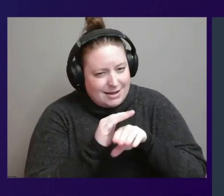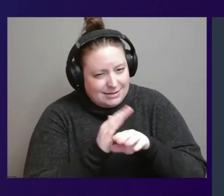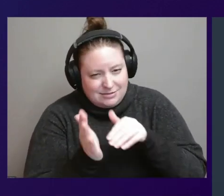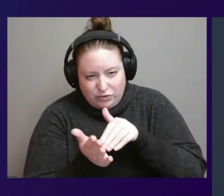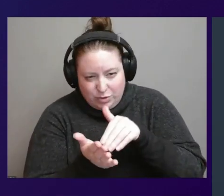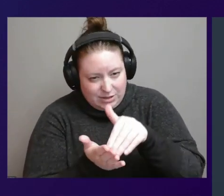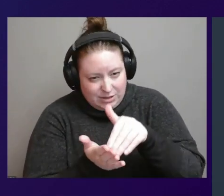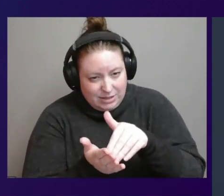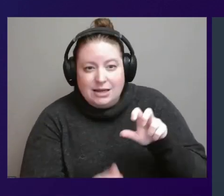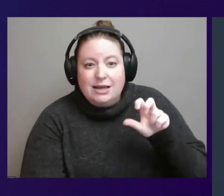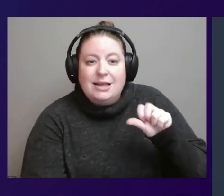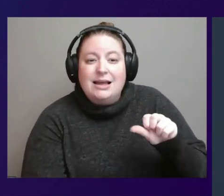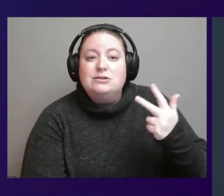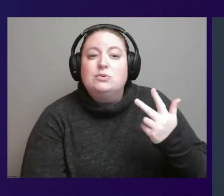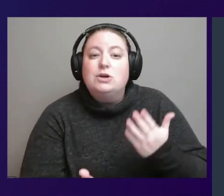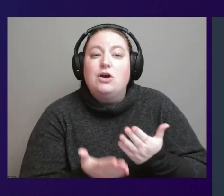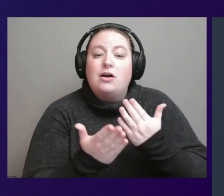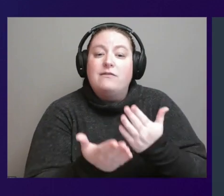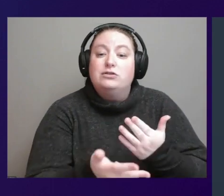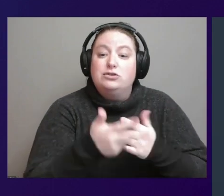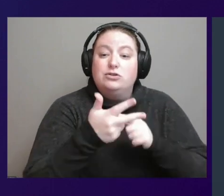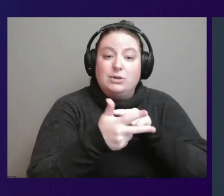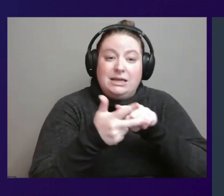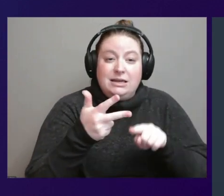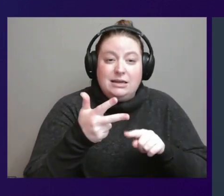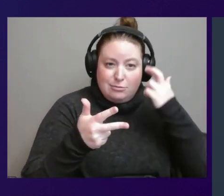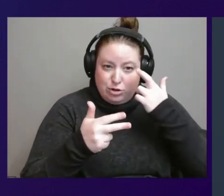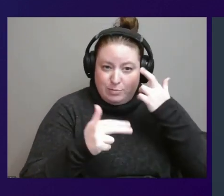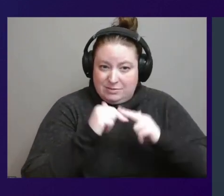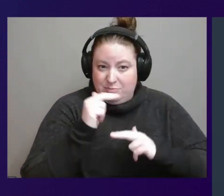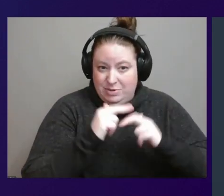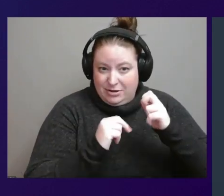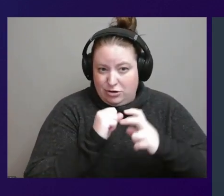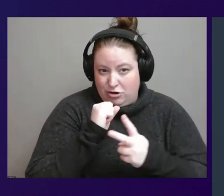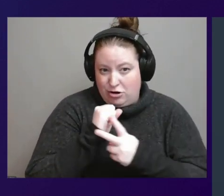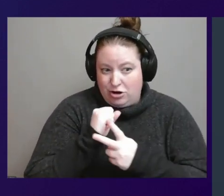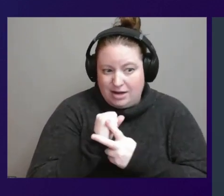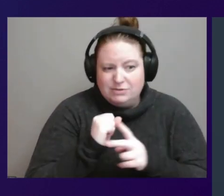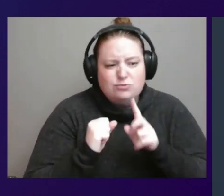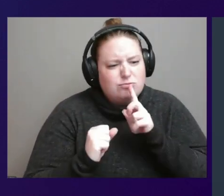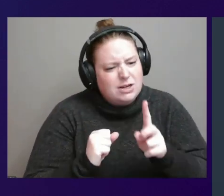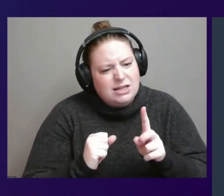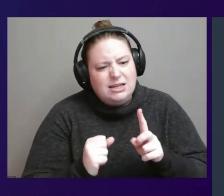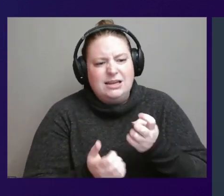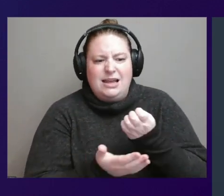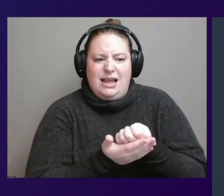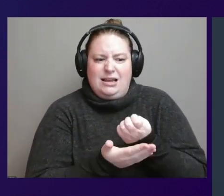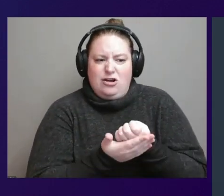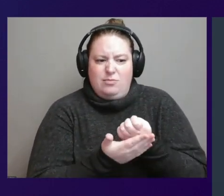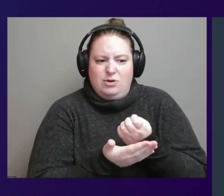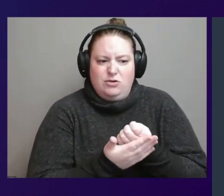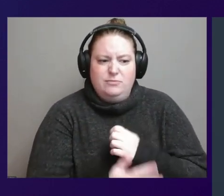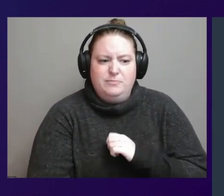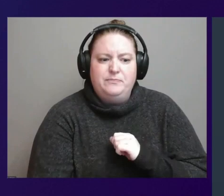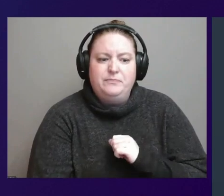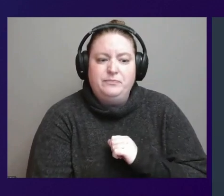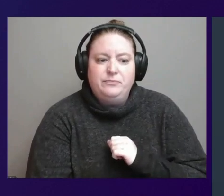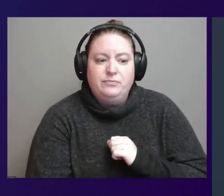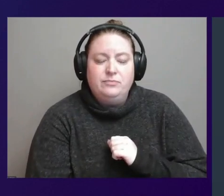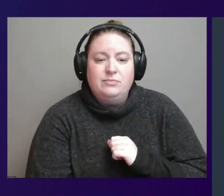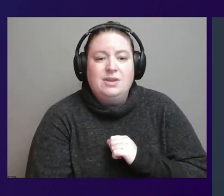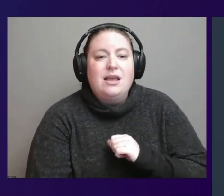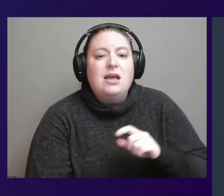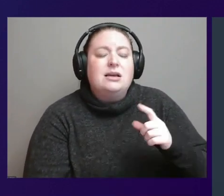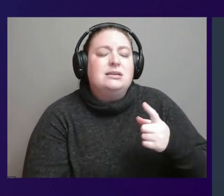offers 3 purpose-built archive storage classes where you can store data in a really economical manner. I talked about Glacier Instant